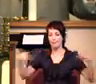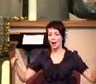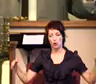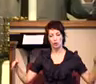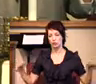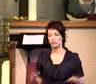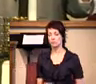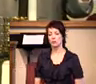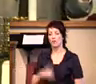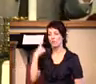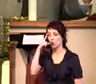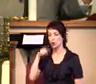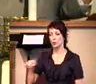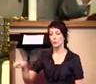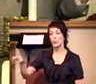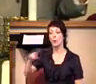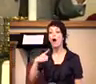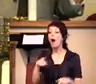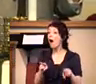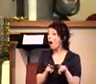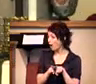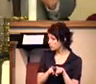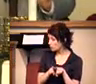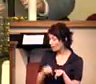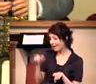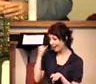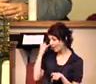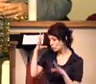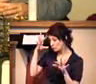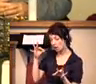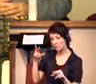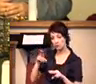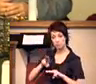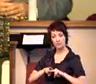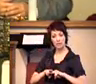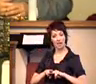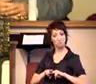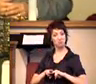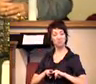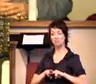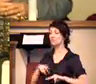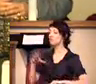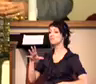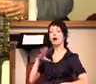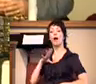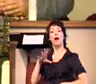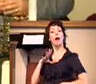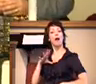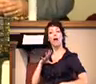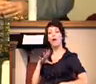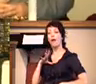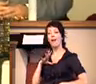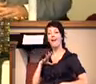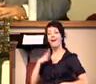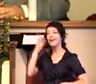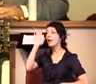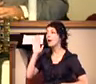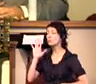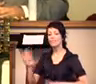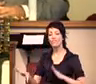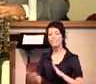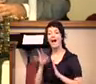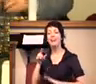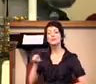you. Also, if you choose to remain in your seat, don't worry about that. God will find